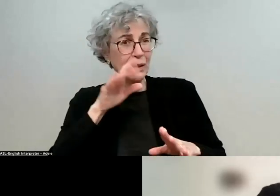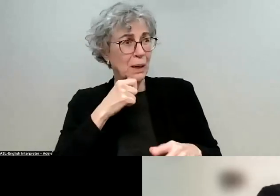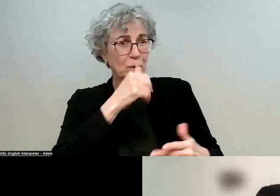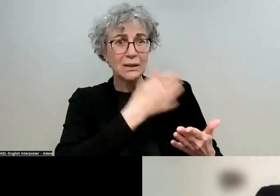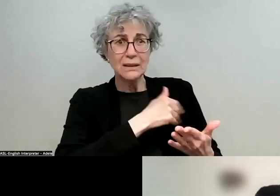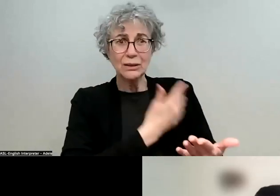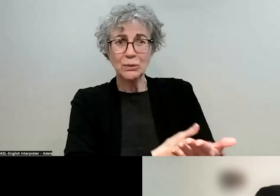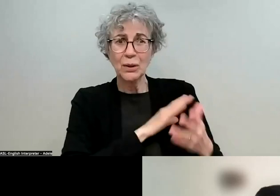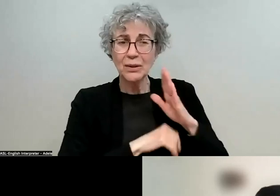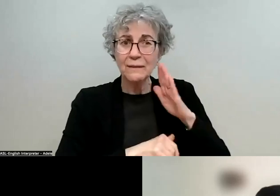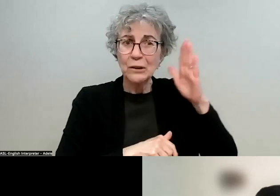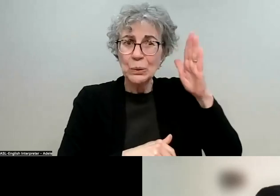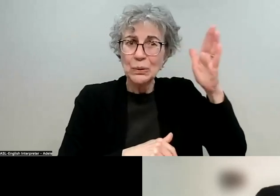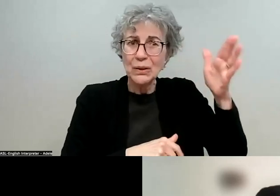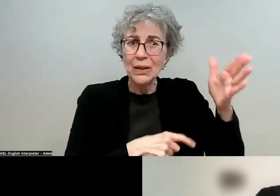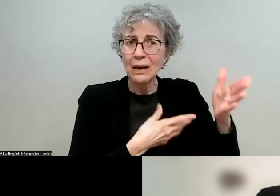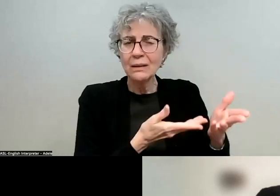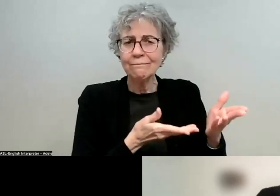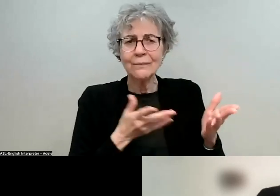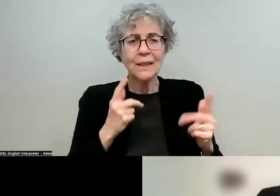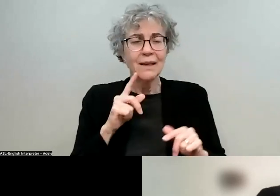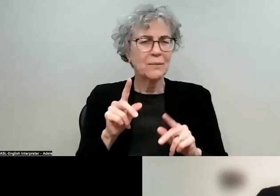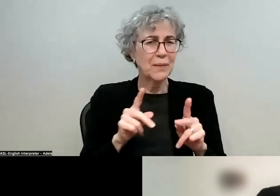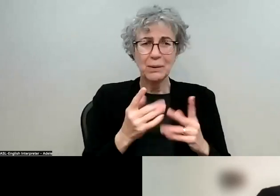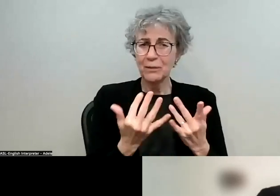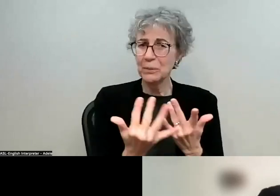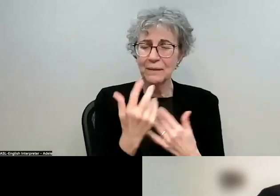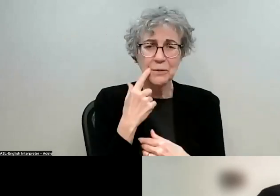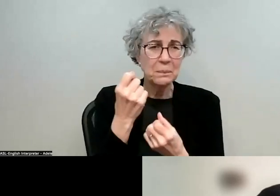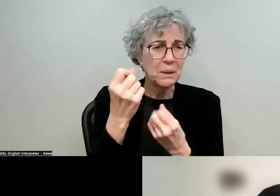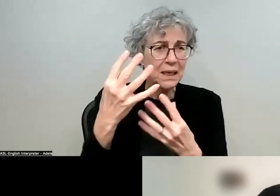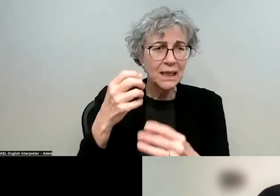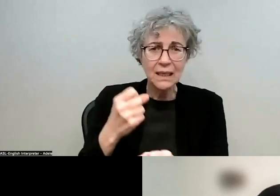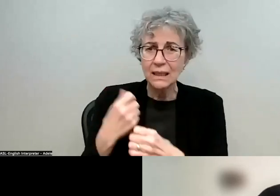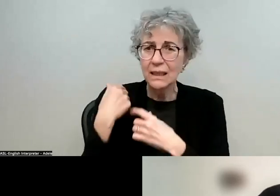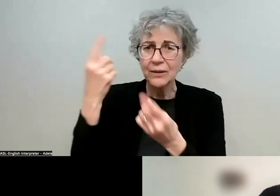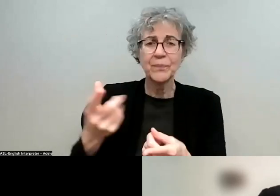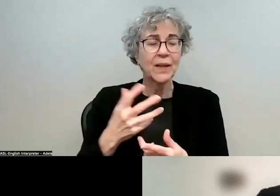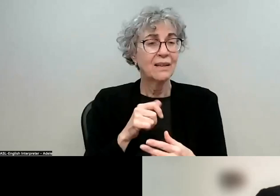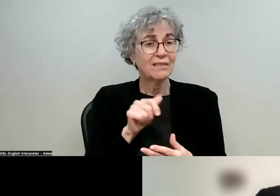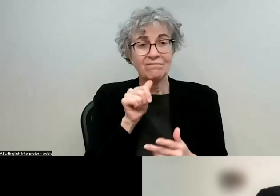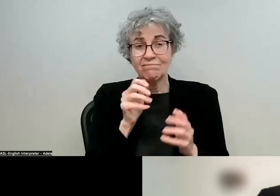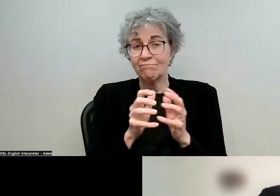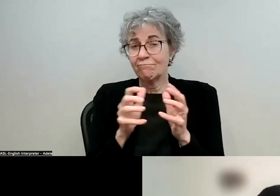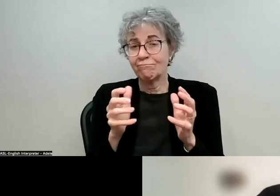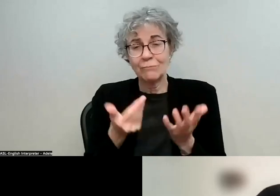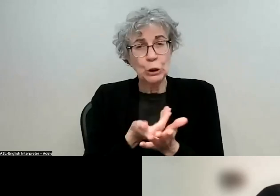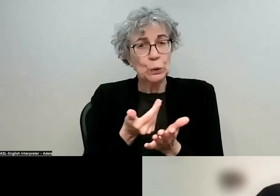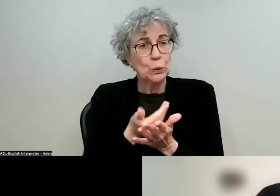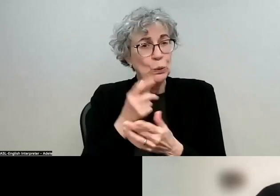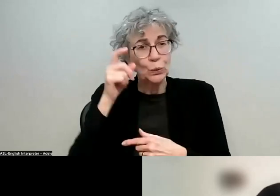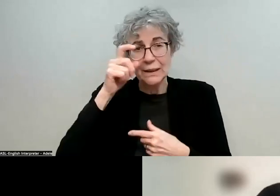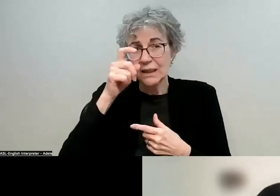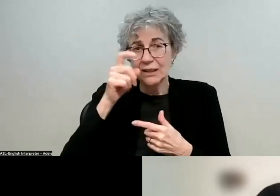People have been waiting for many, many years, and very few new residential placements